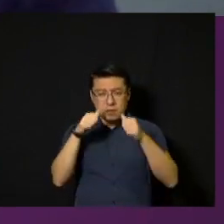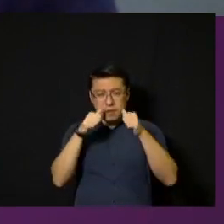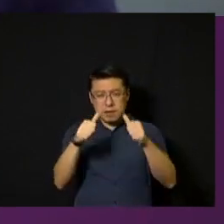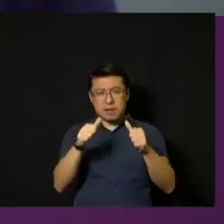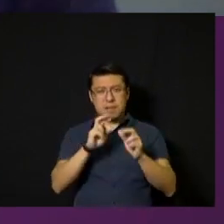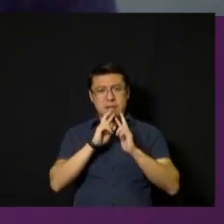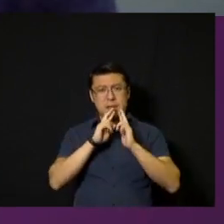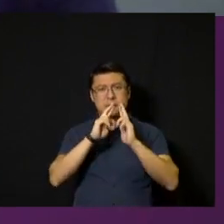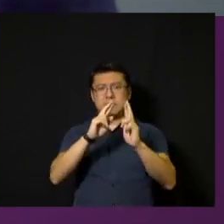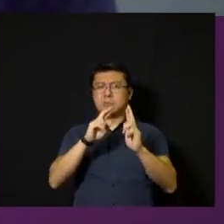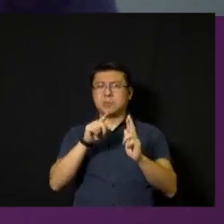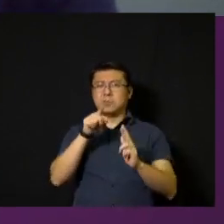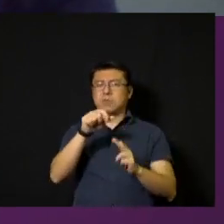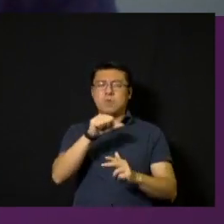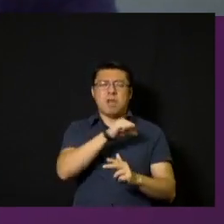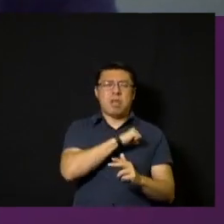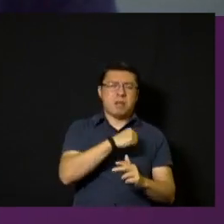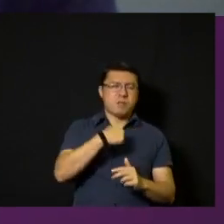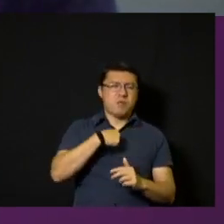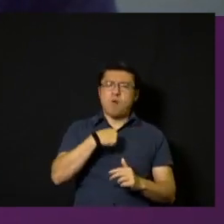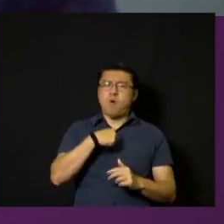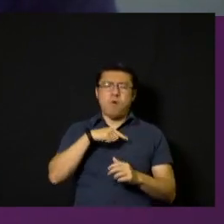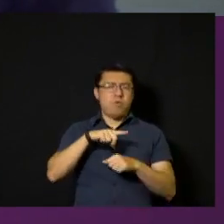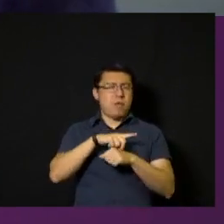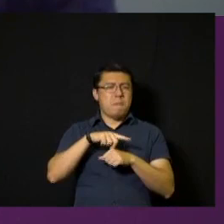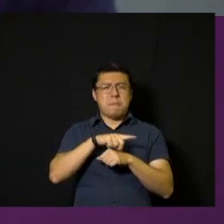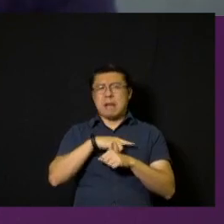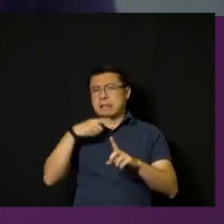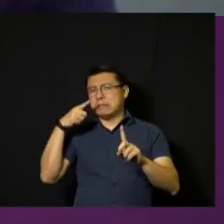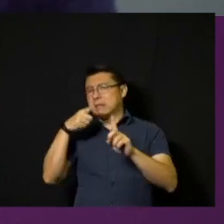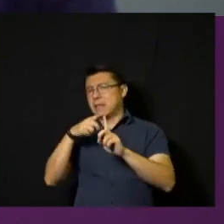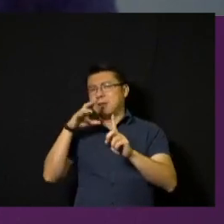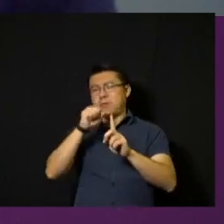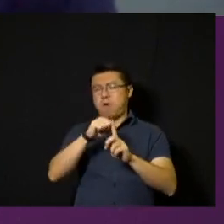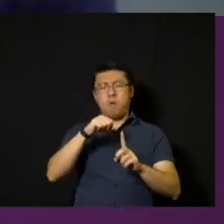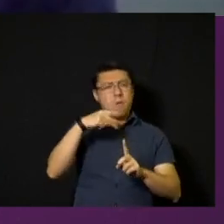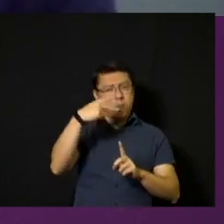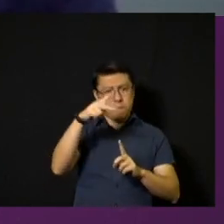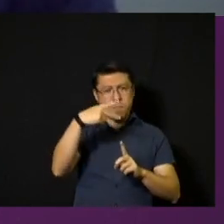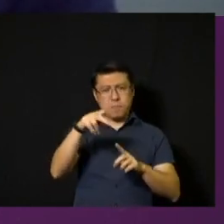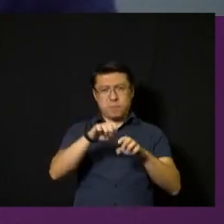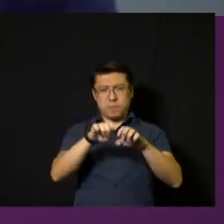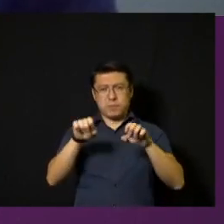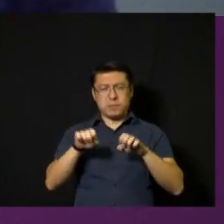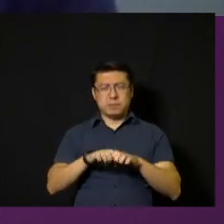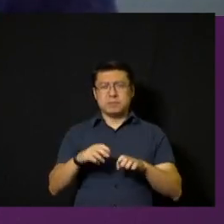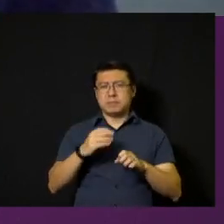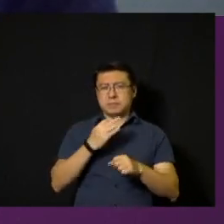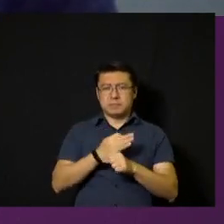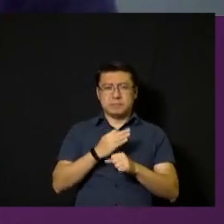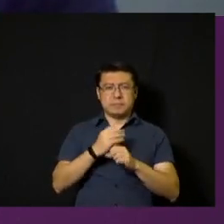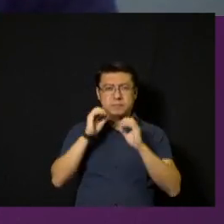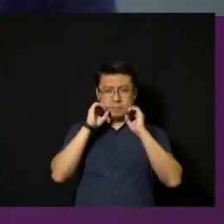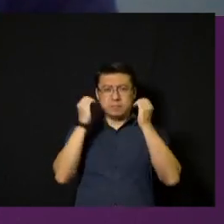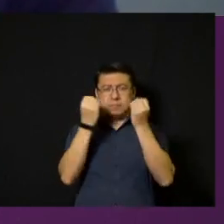have focused on people results. You need to focus on others becoming diamond in